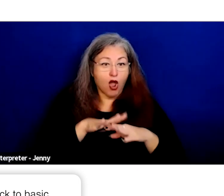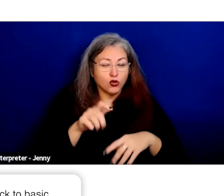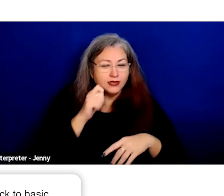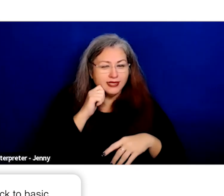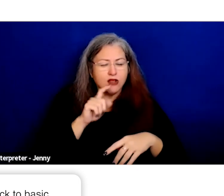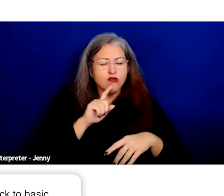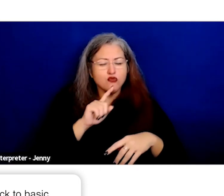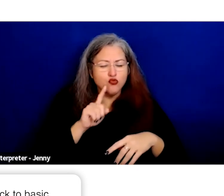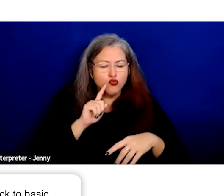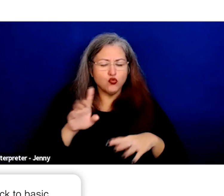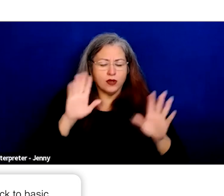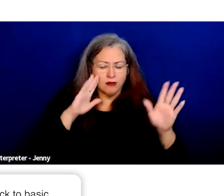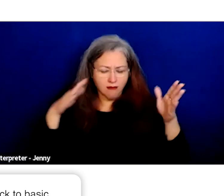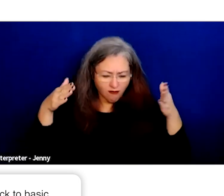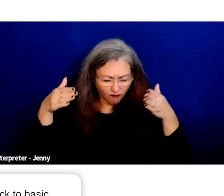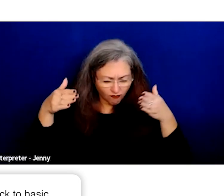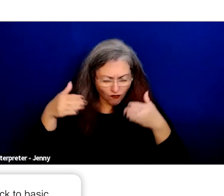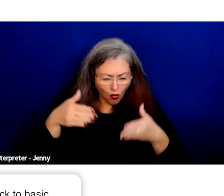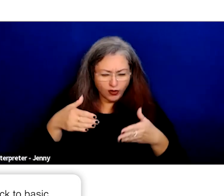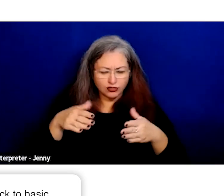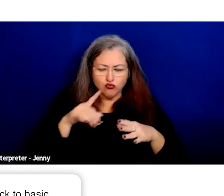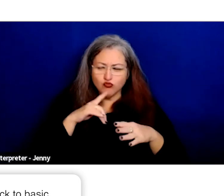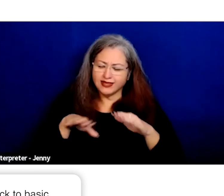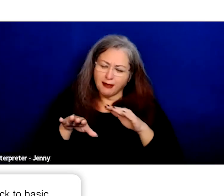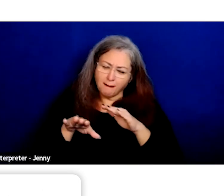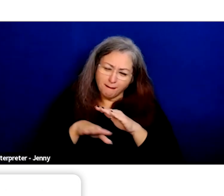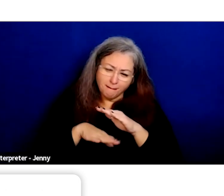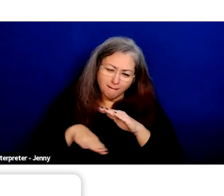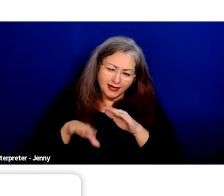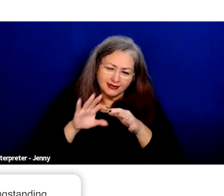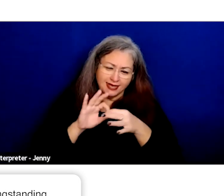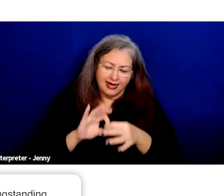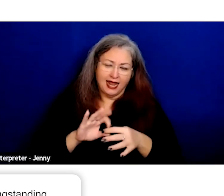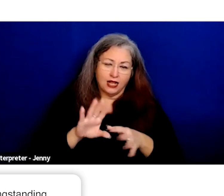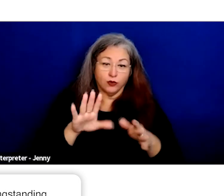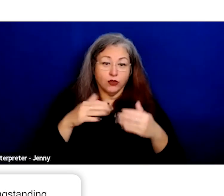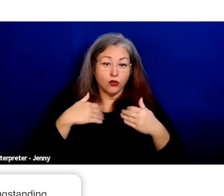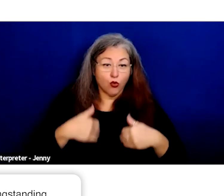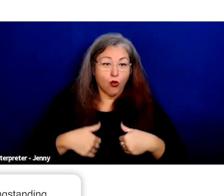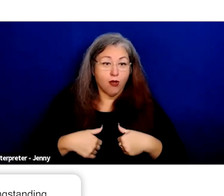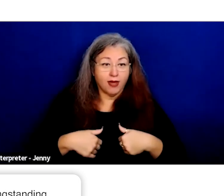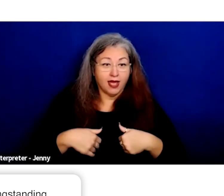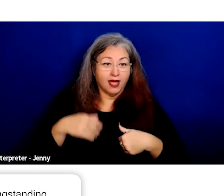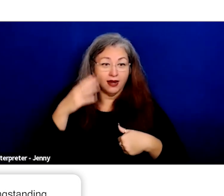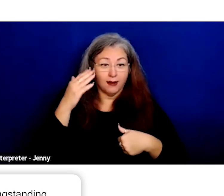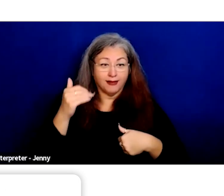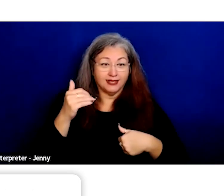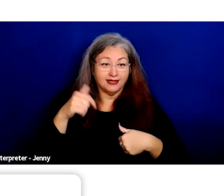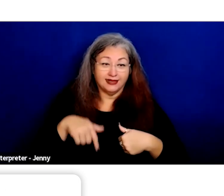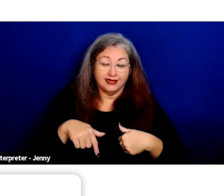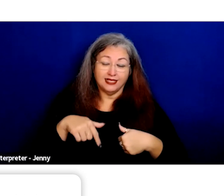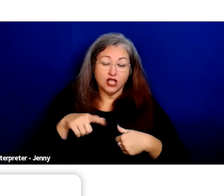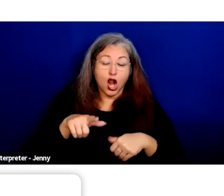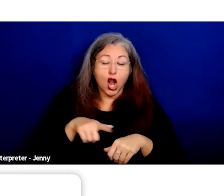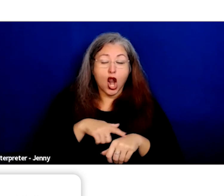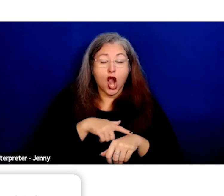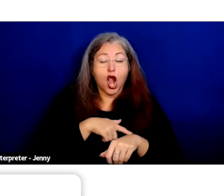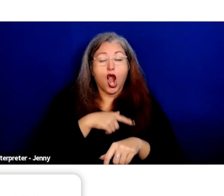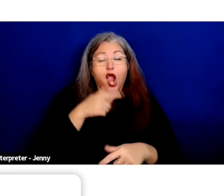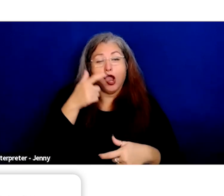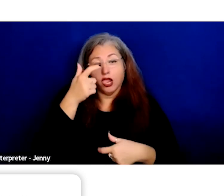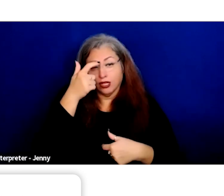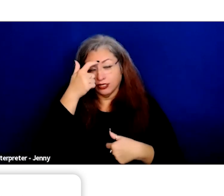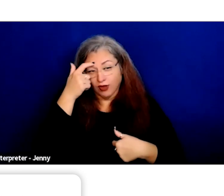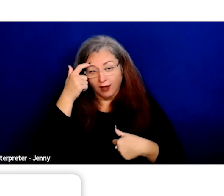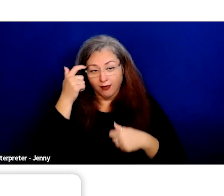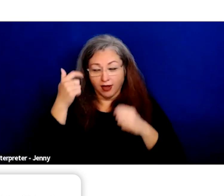Really coming back to basic connections with the body, because with this long-standing trauma, we've all